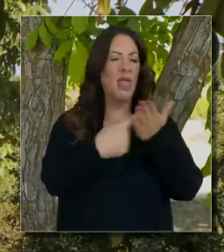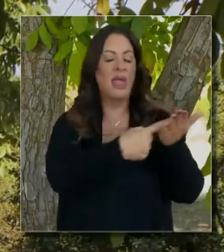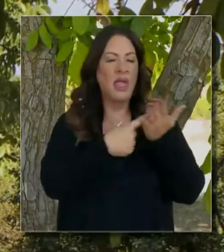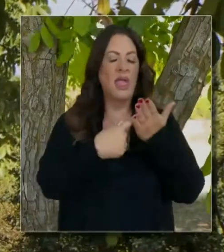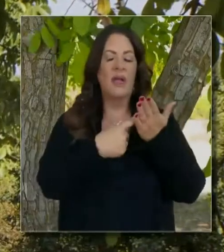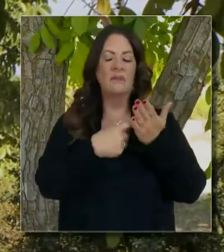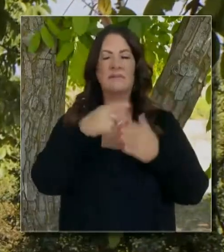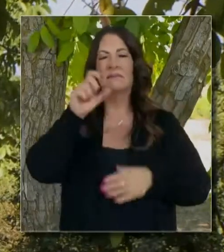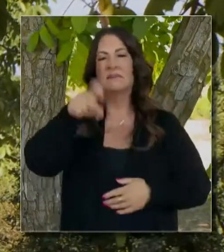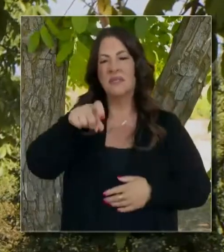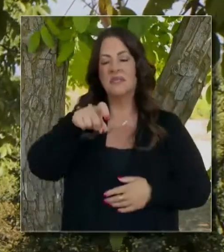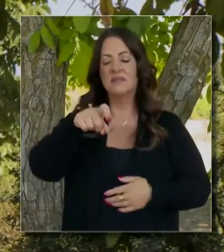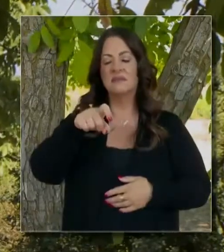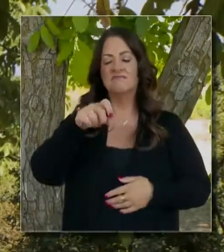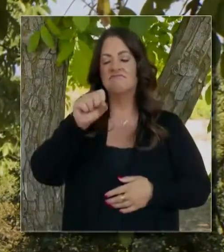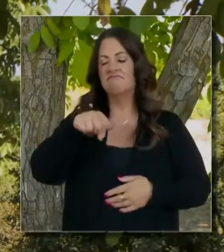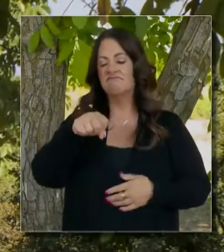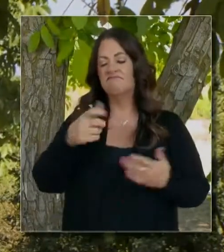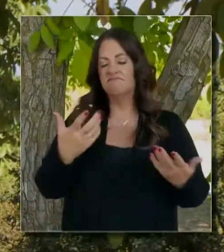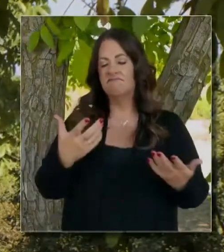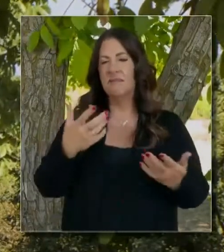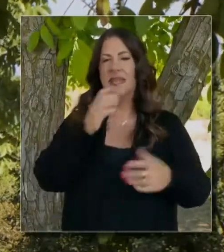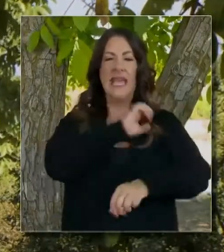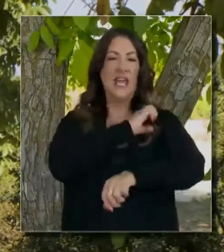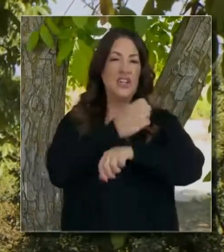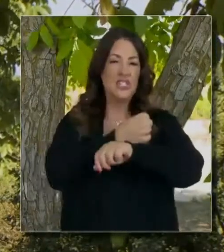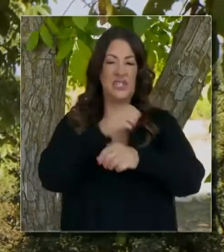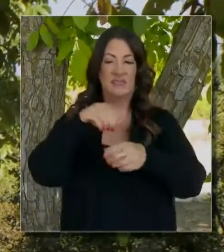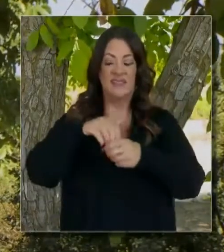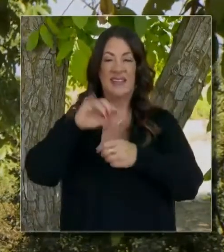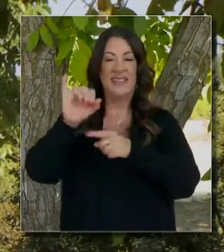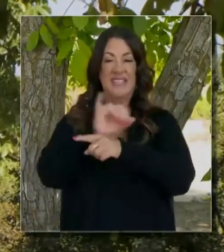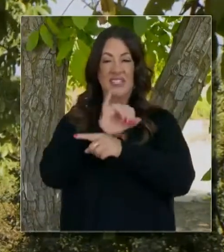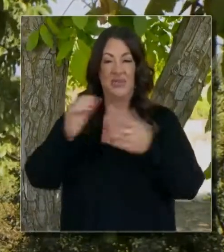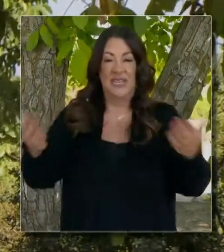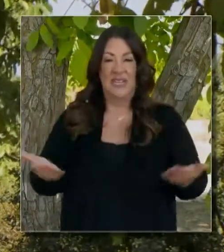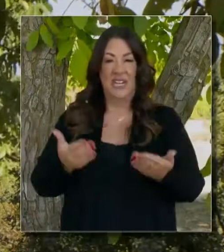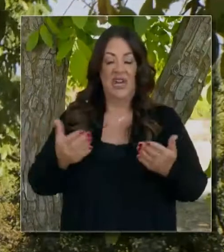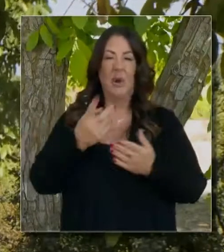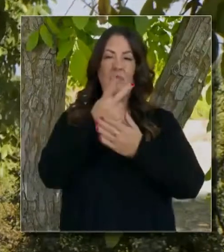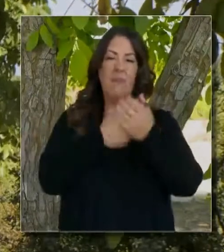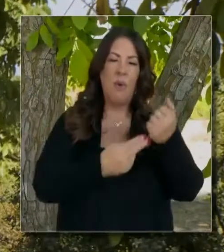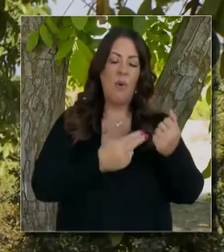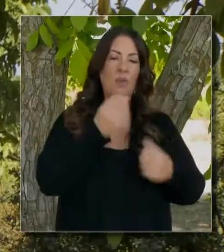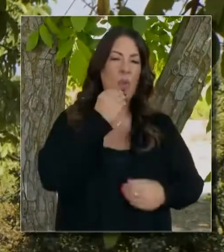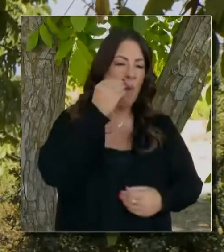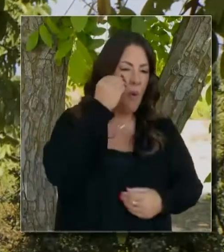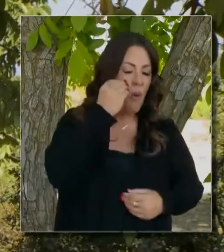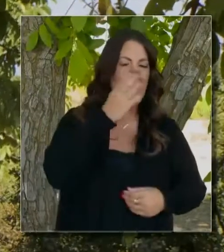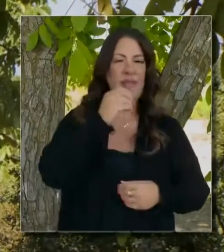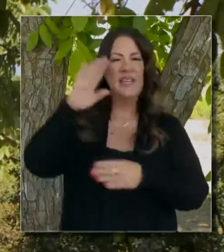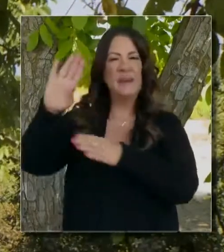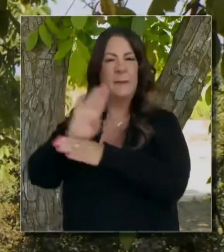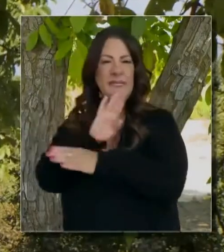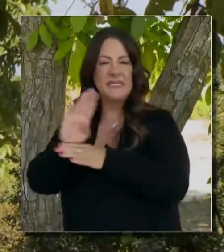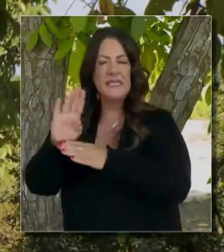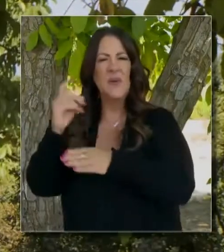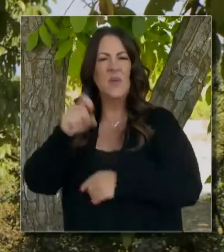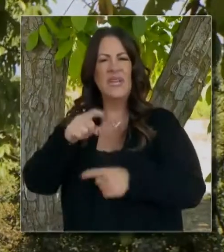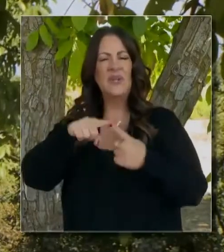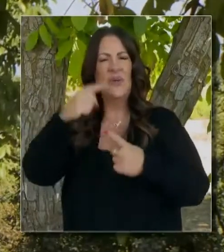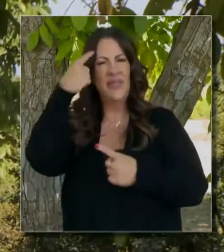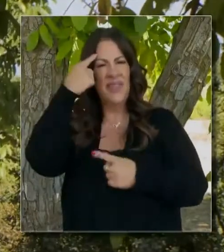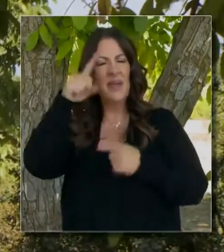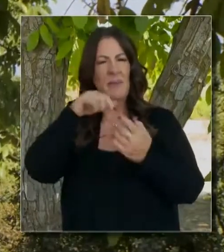should, by energy and industry, commercial and residential side of this equation, and we forget our